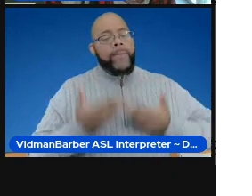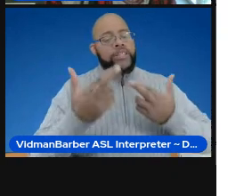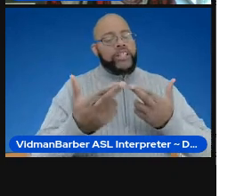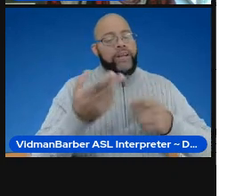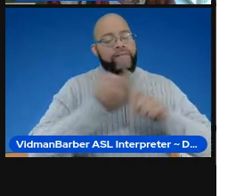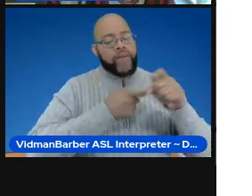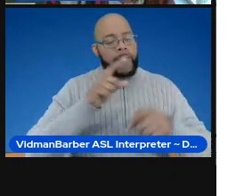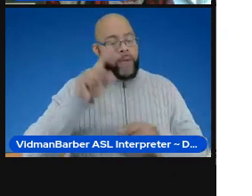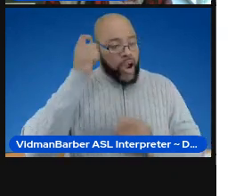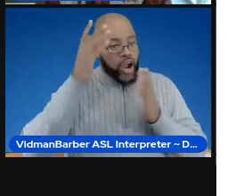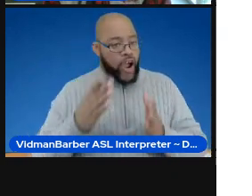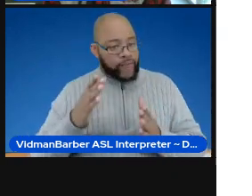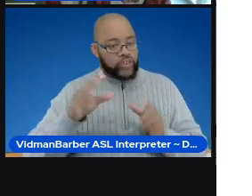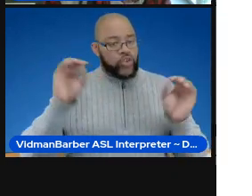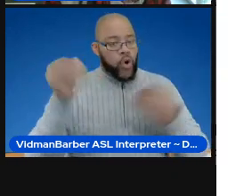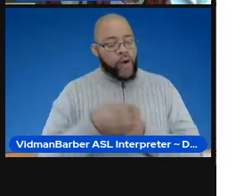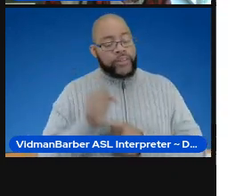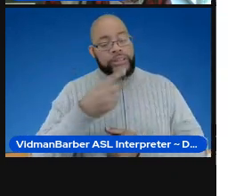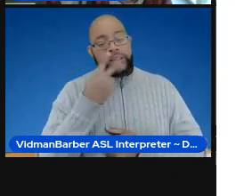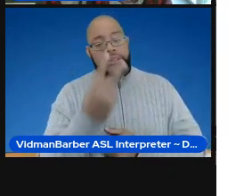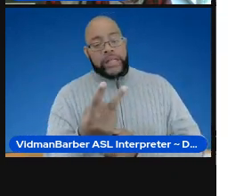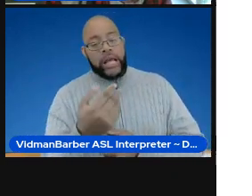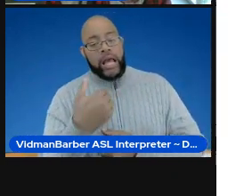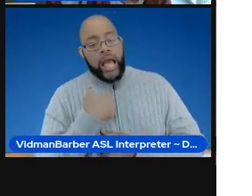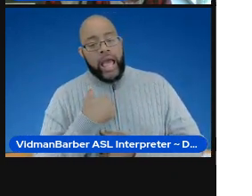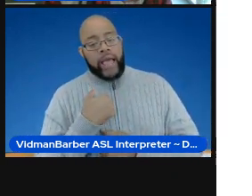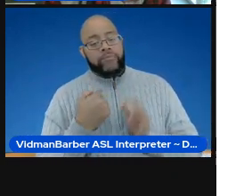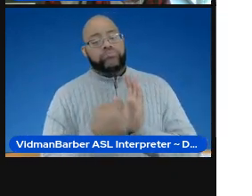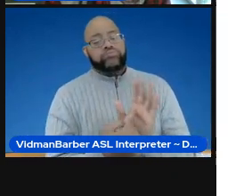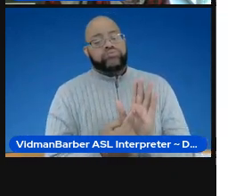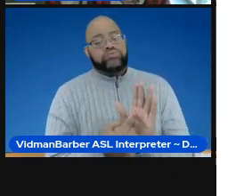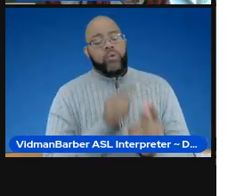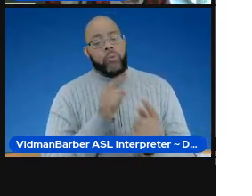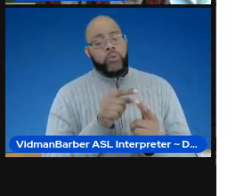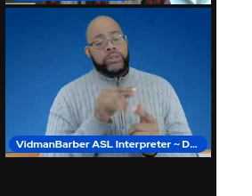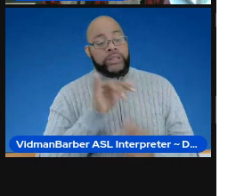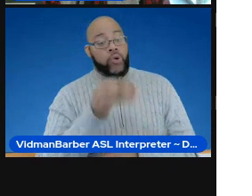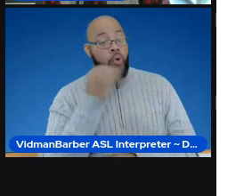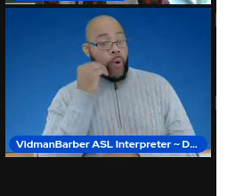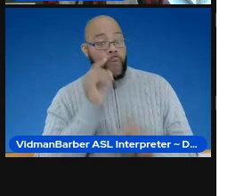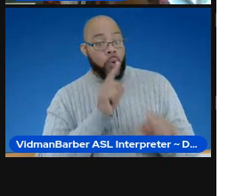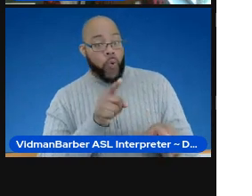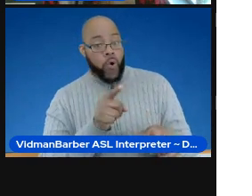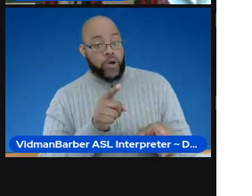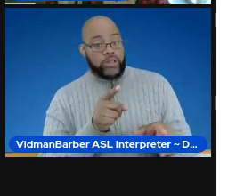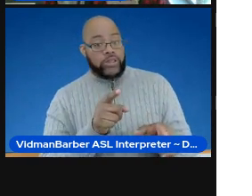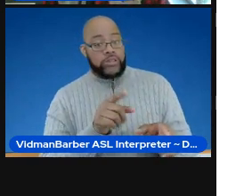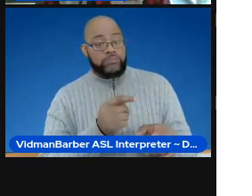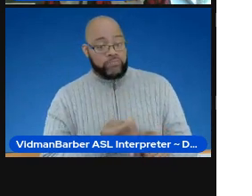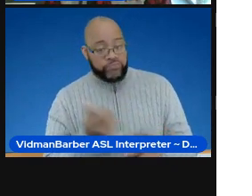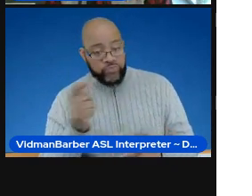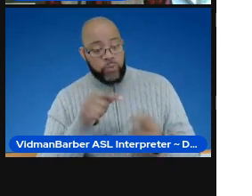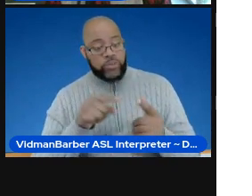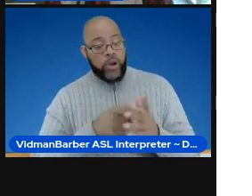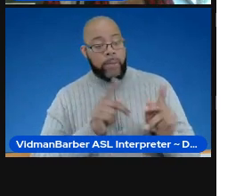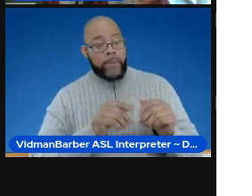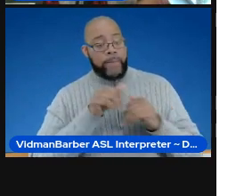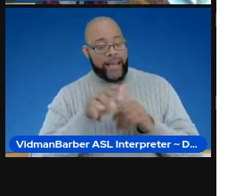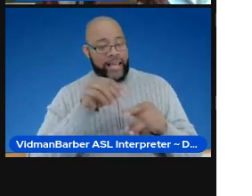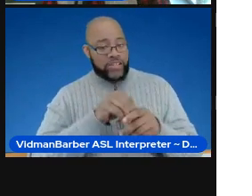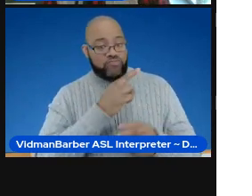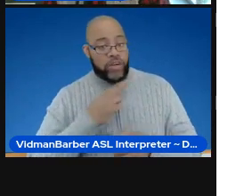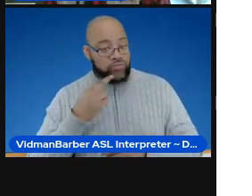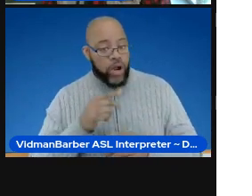from the governor's office. So you can see here we have indications on when the stay-at-home orders were lifted, when they started letting people go back into restaurants,